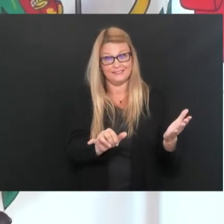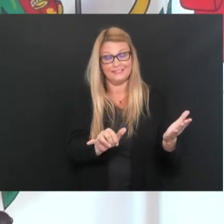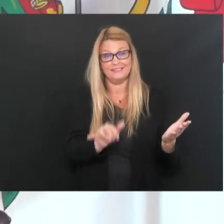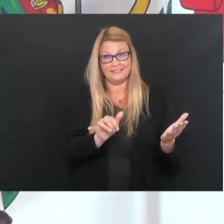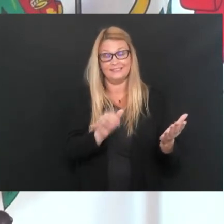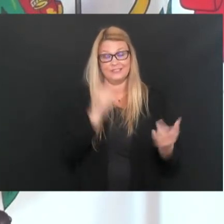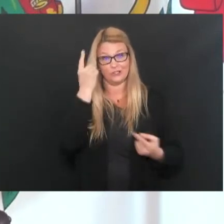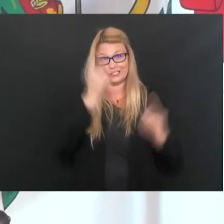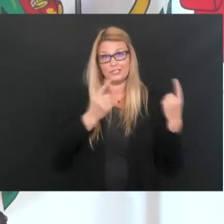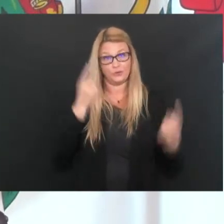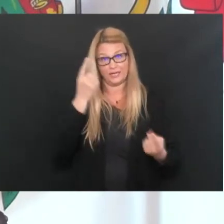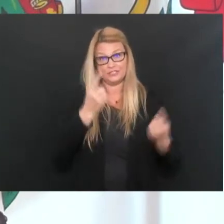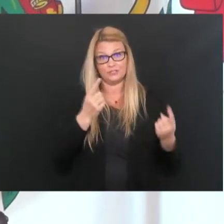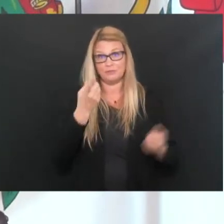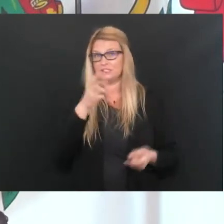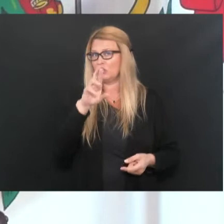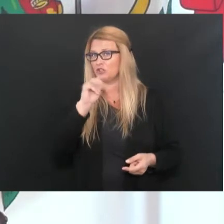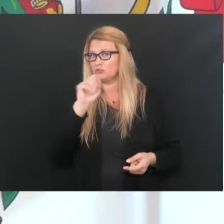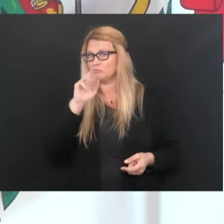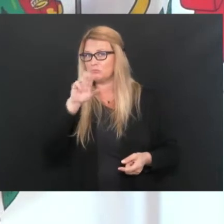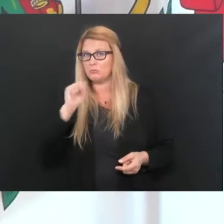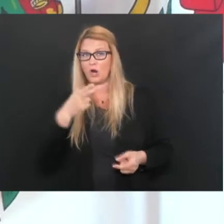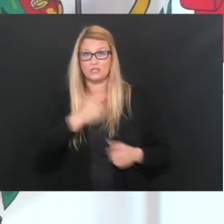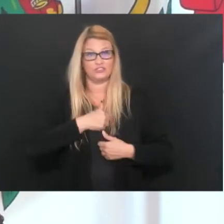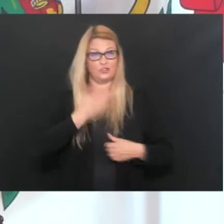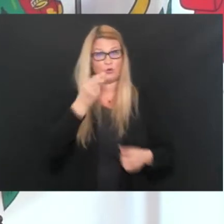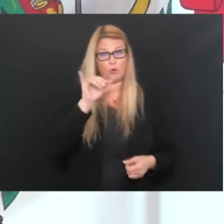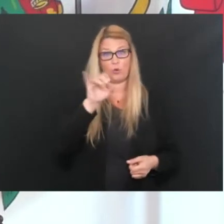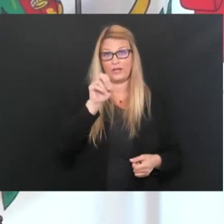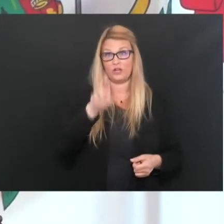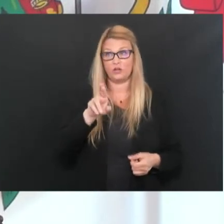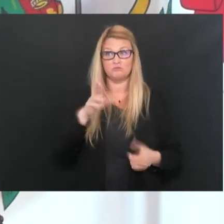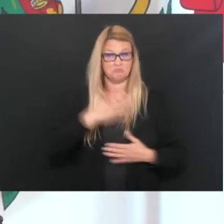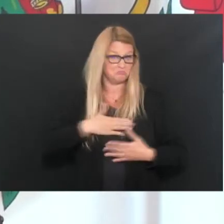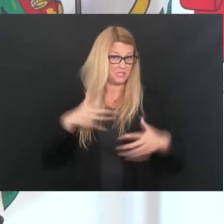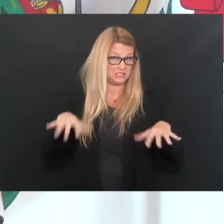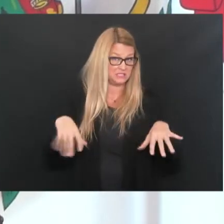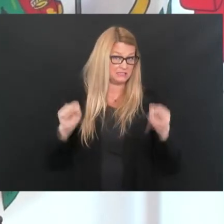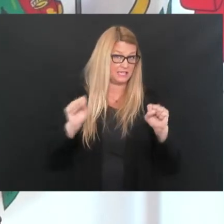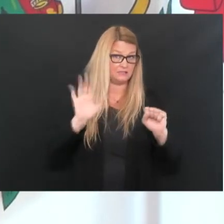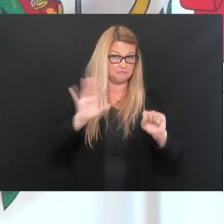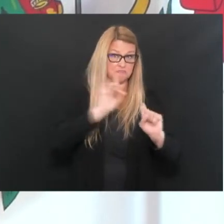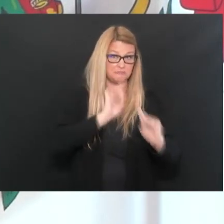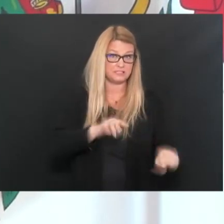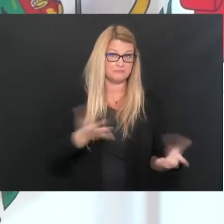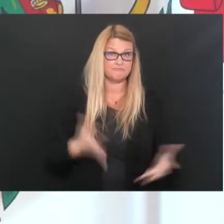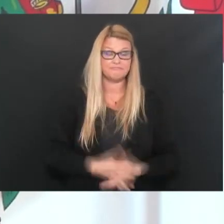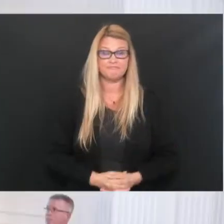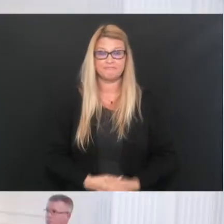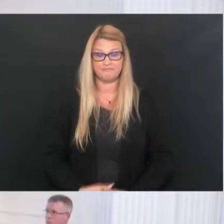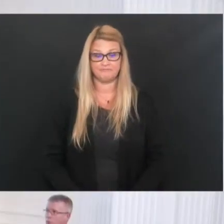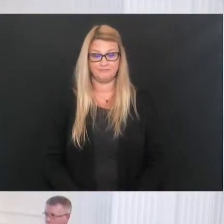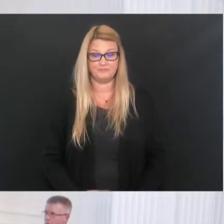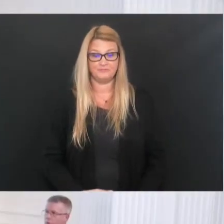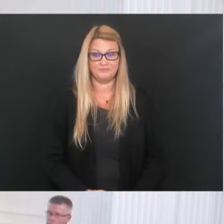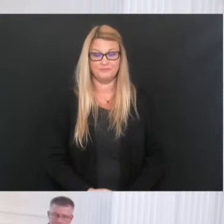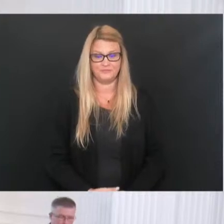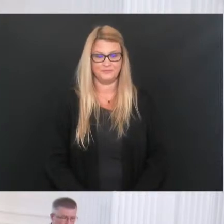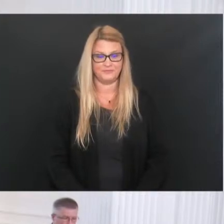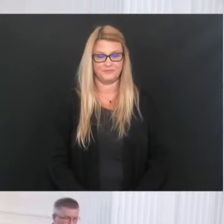but I think Dr. Marsh and General Hoyer, both, please weigh in on that if you choose to.